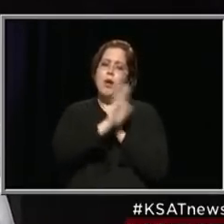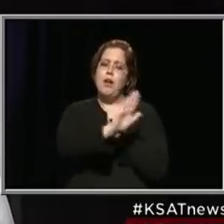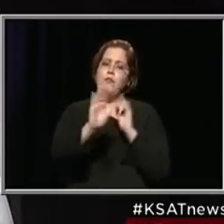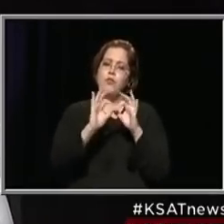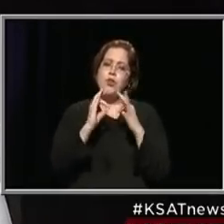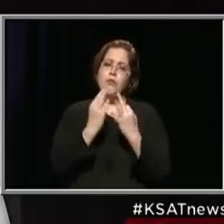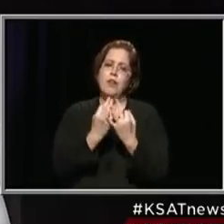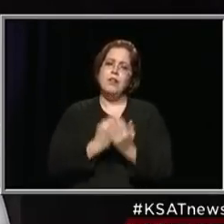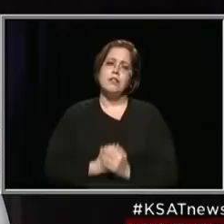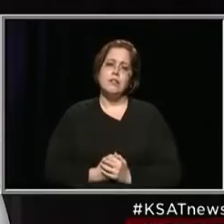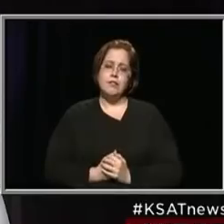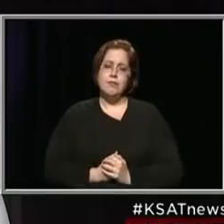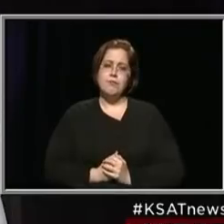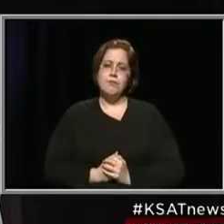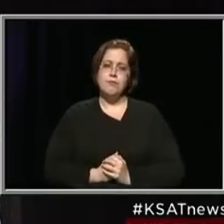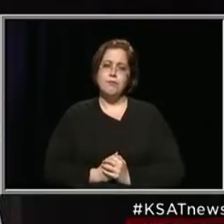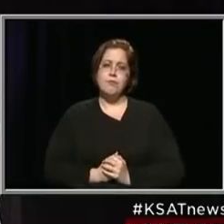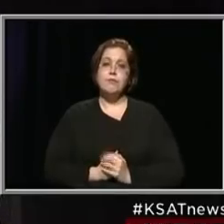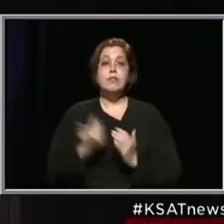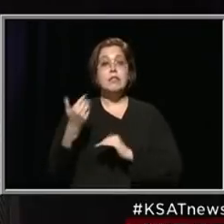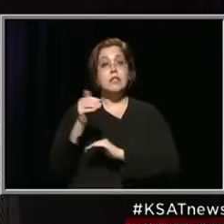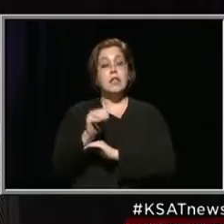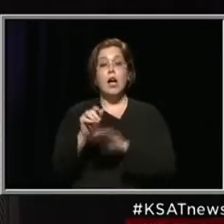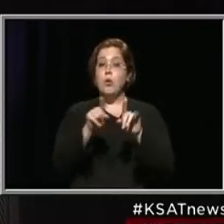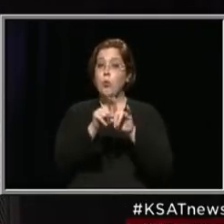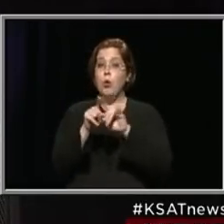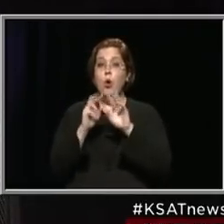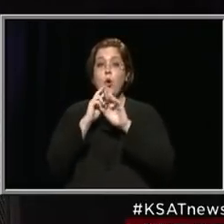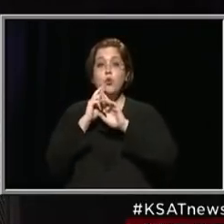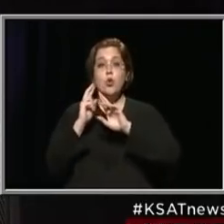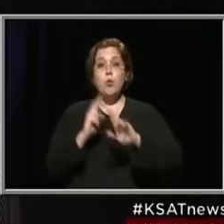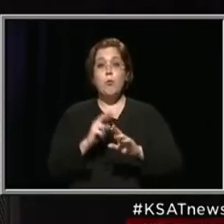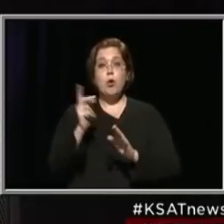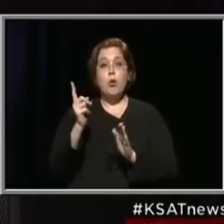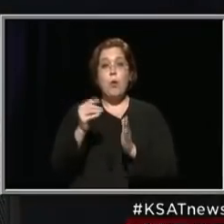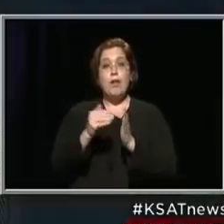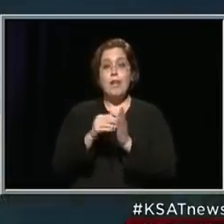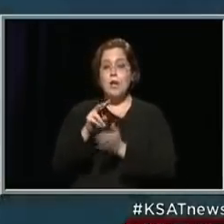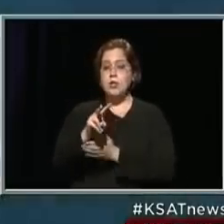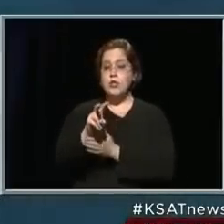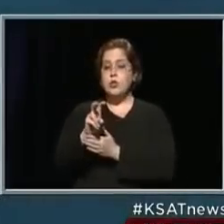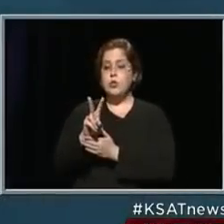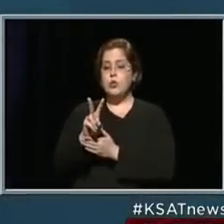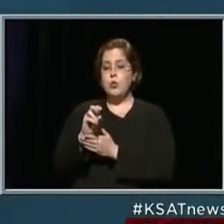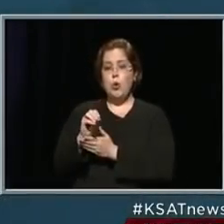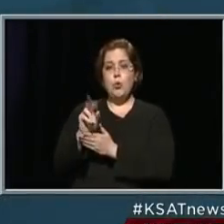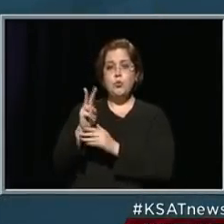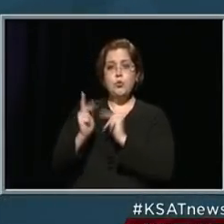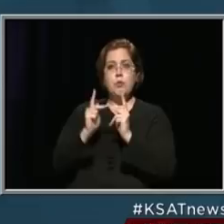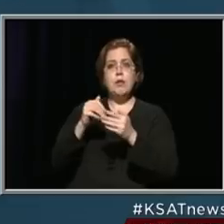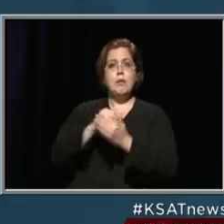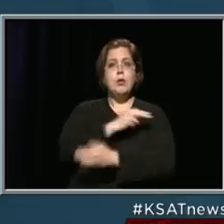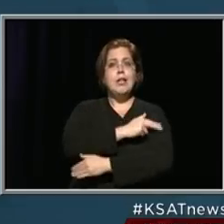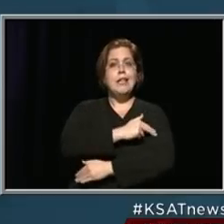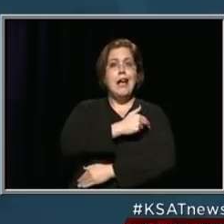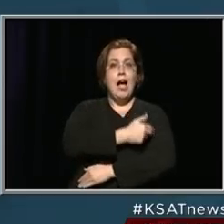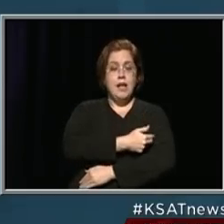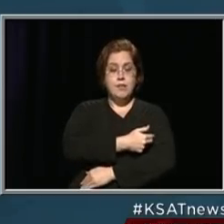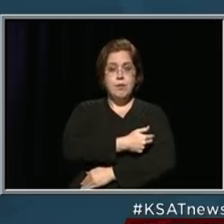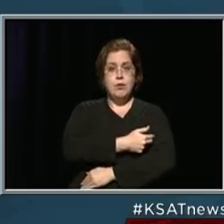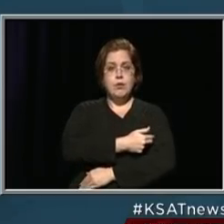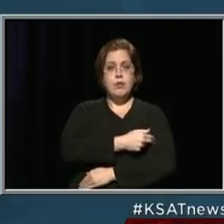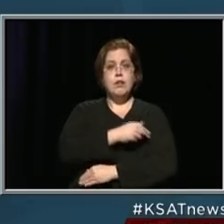in our thoughts and in our prayers. Tonight, we are also reporting 1,202 people in the hospital, and that